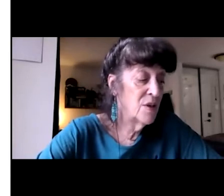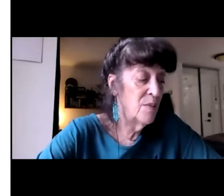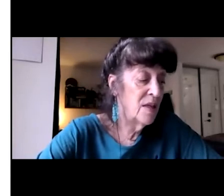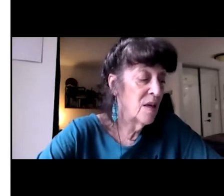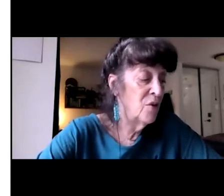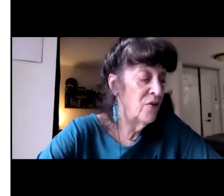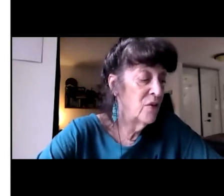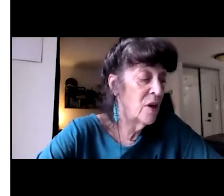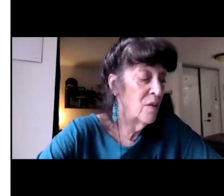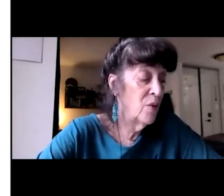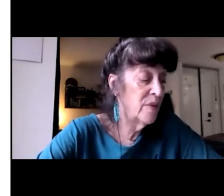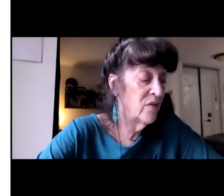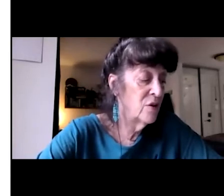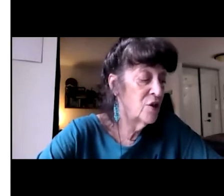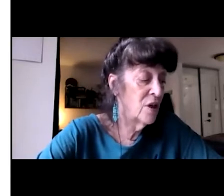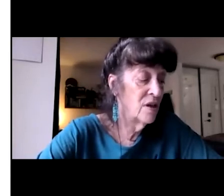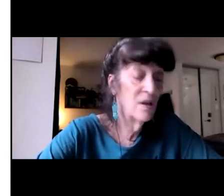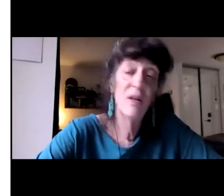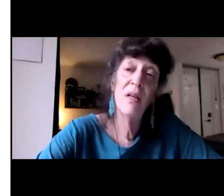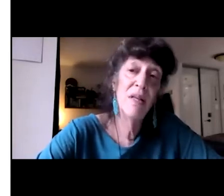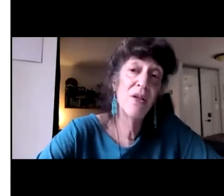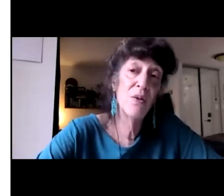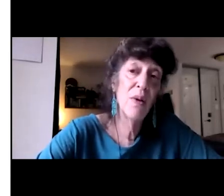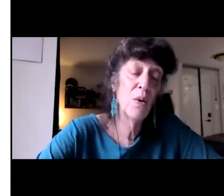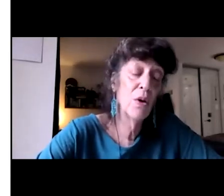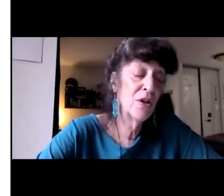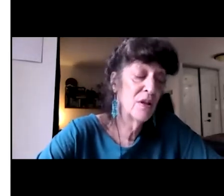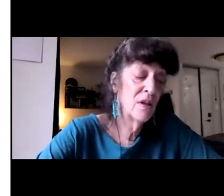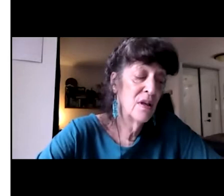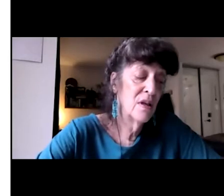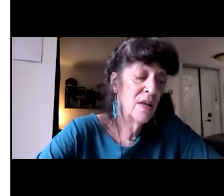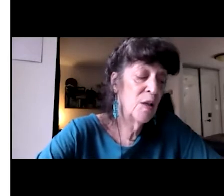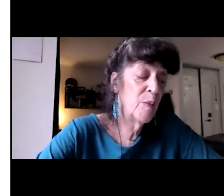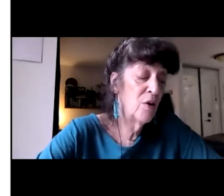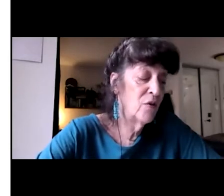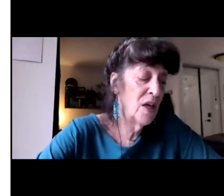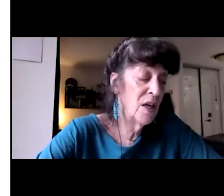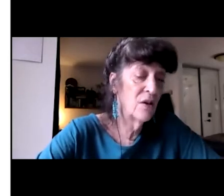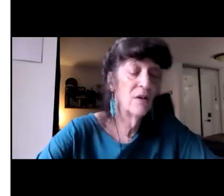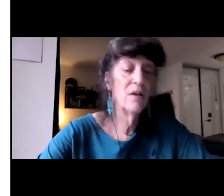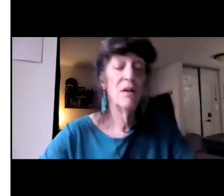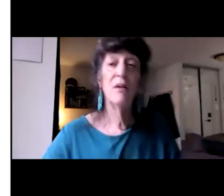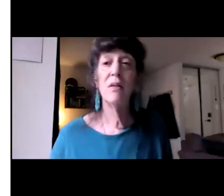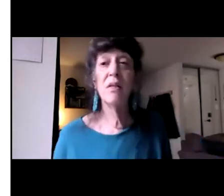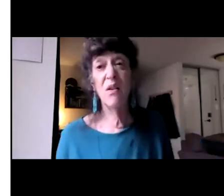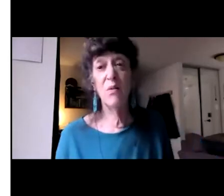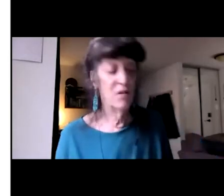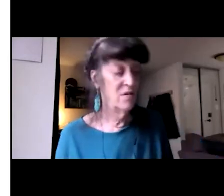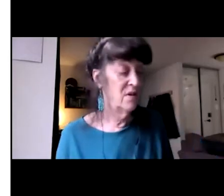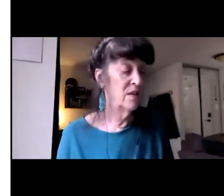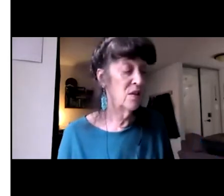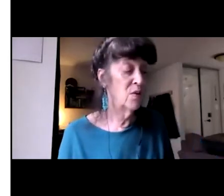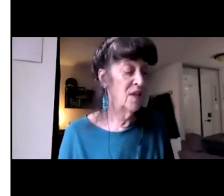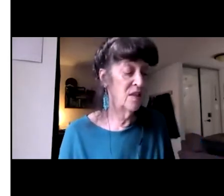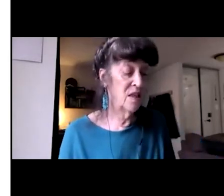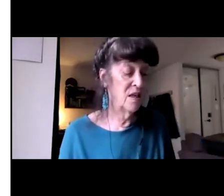out to me as I move through the cobwebs of inertia in this surreal world. It has been over a year, slow